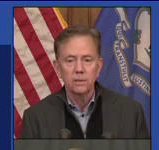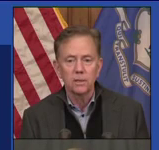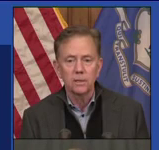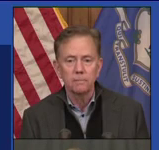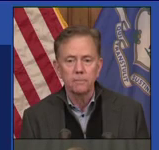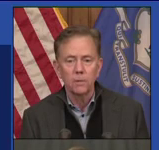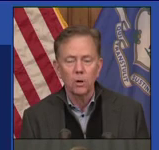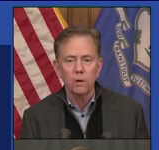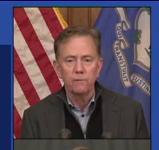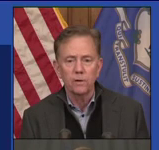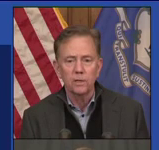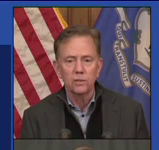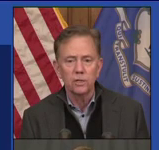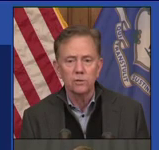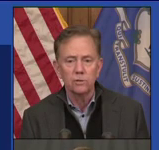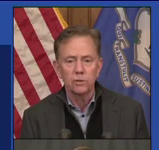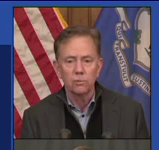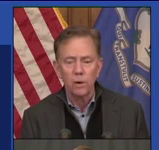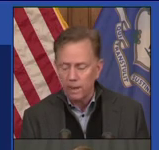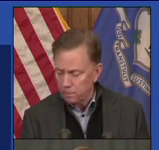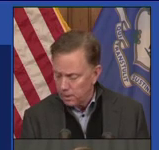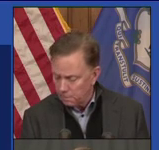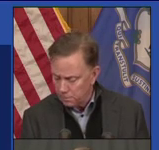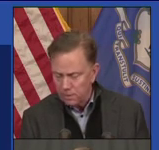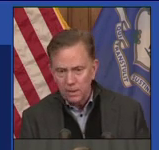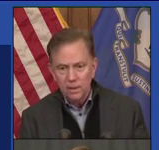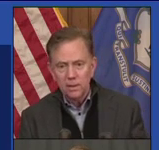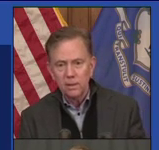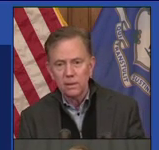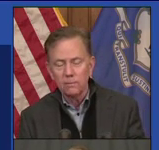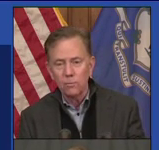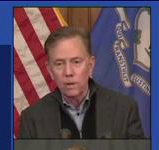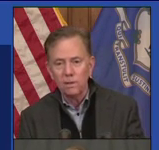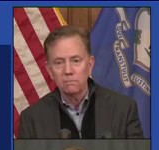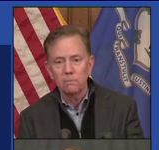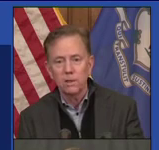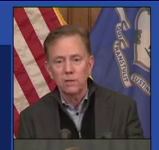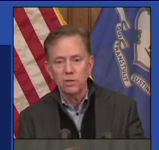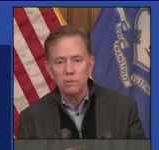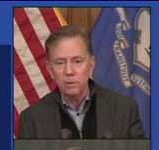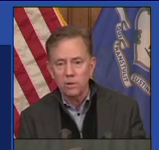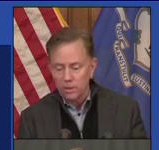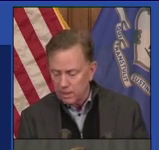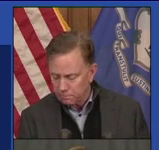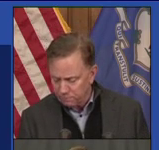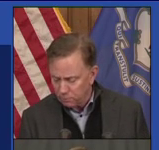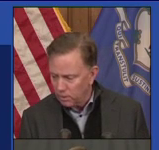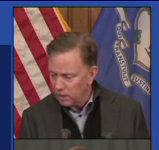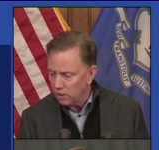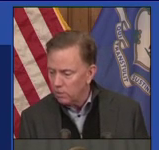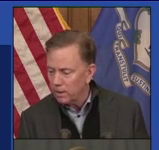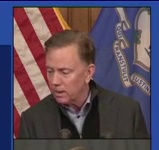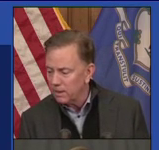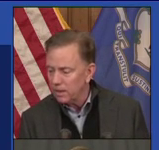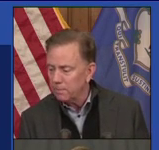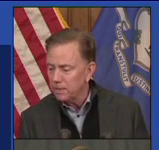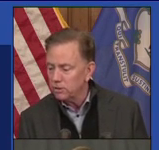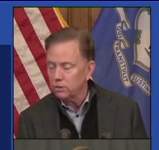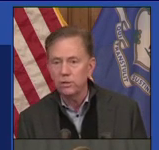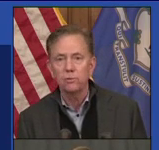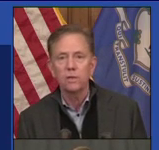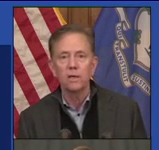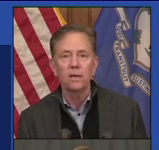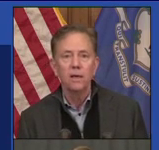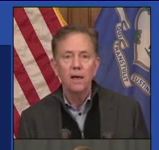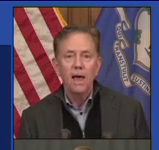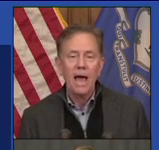and Hartford continues to ramp up. One little tidbit on that before I go, I think I mentioned